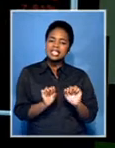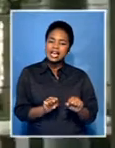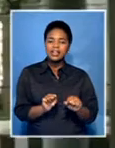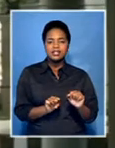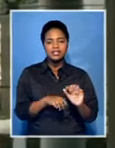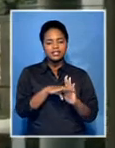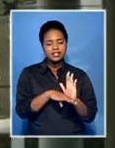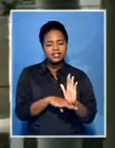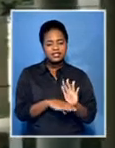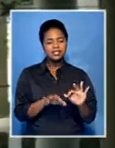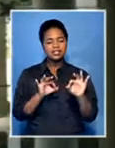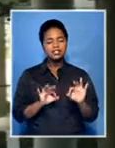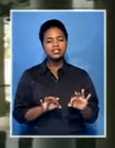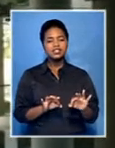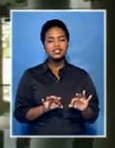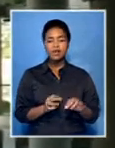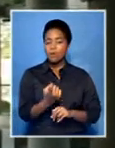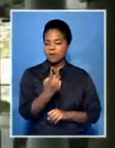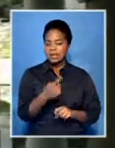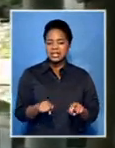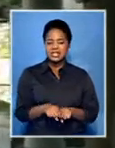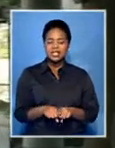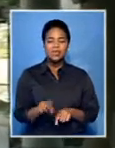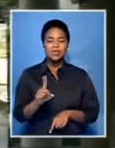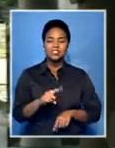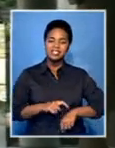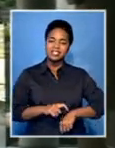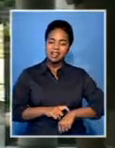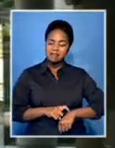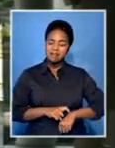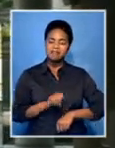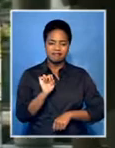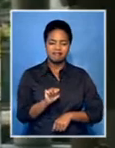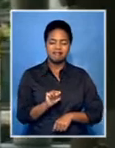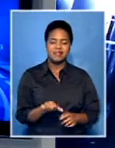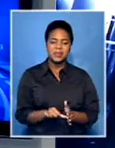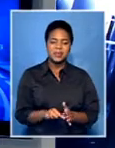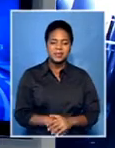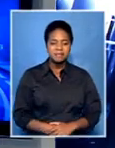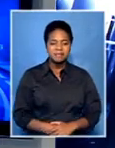choose from and risks have mutated, one thing remains: time is the investor's friend.